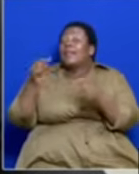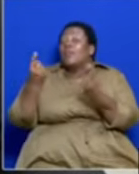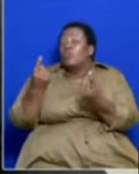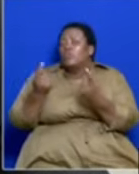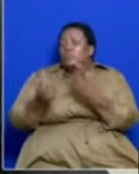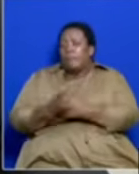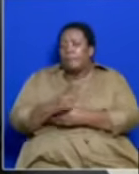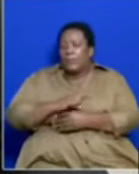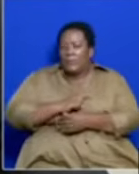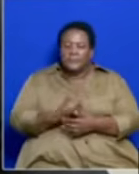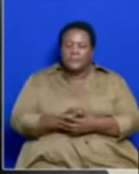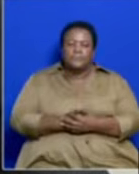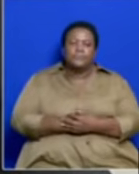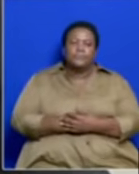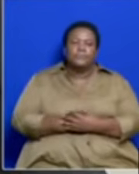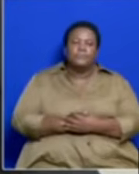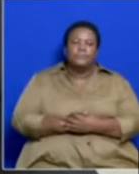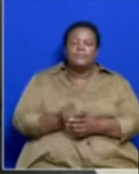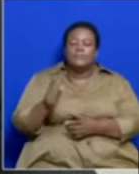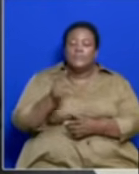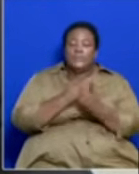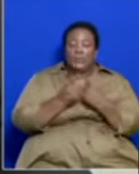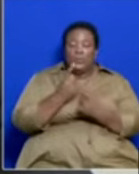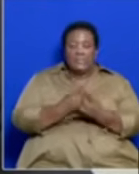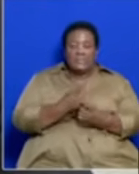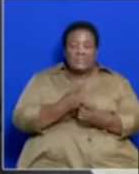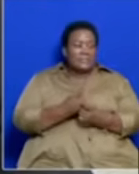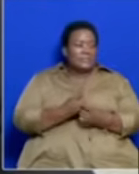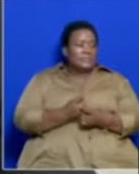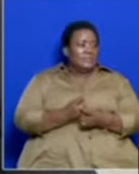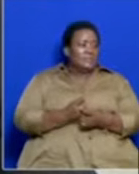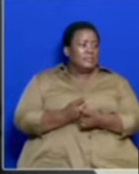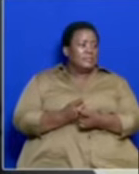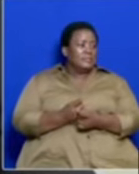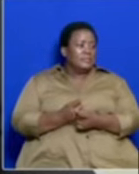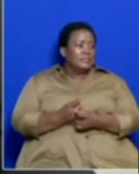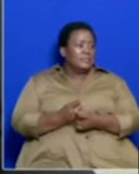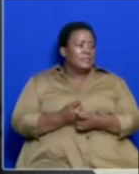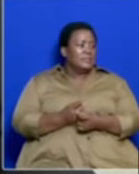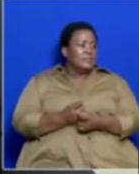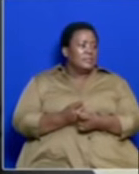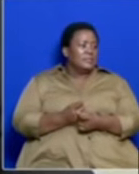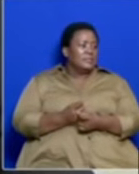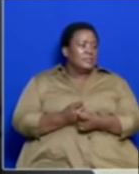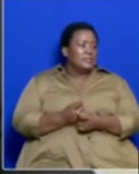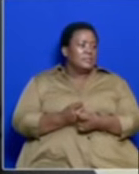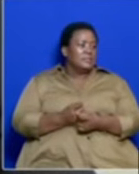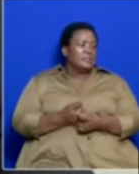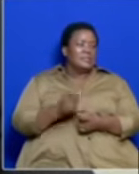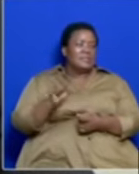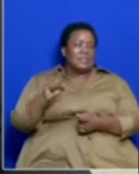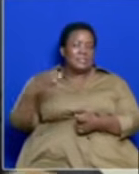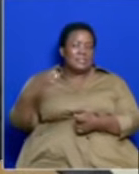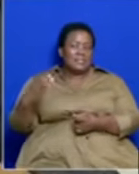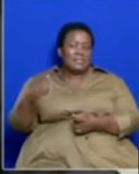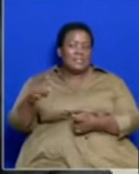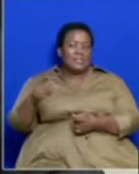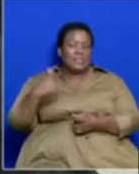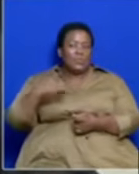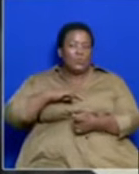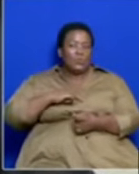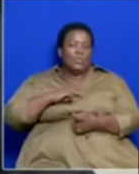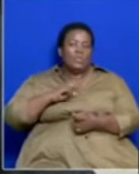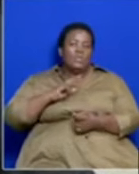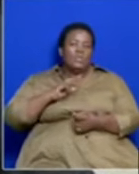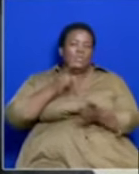This question, the SC has canvassed it. We spoke about it a lot of times.